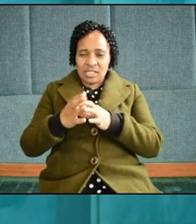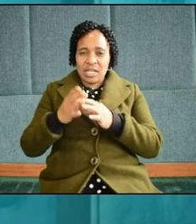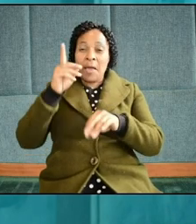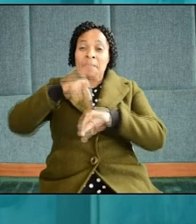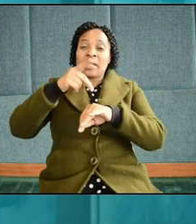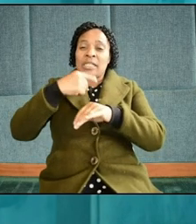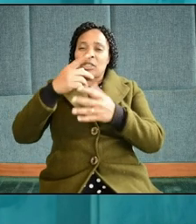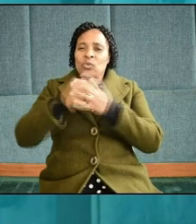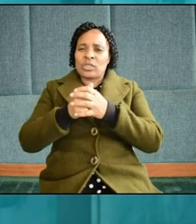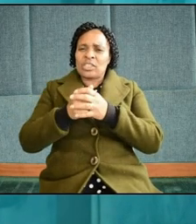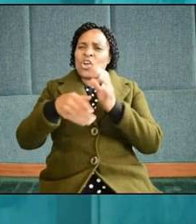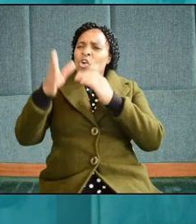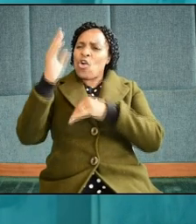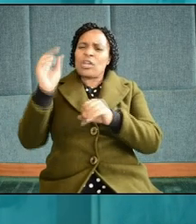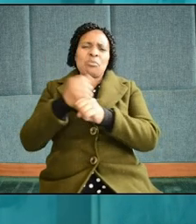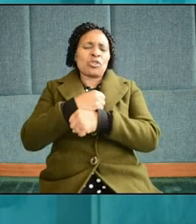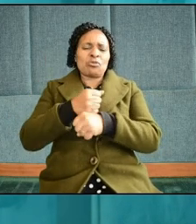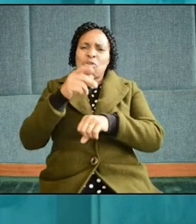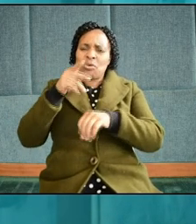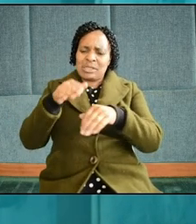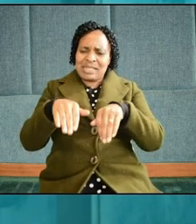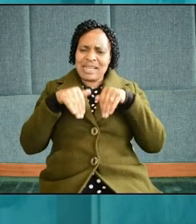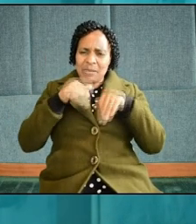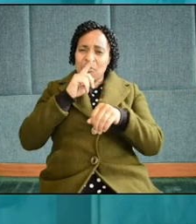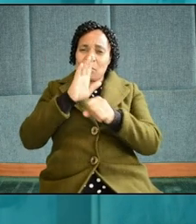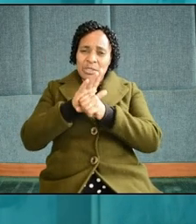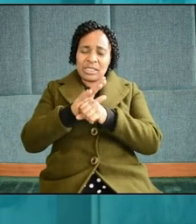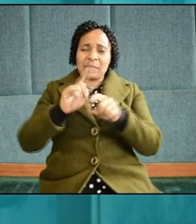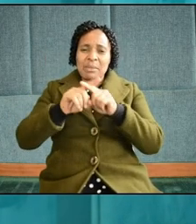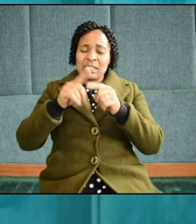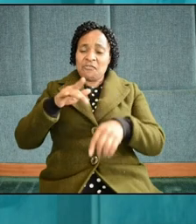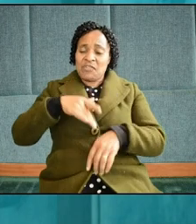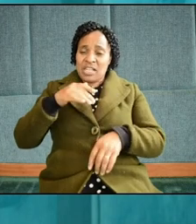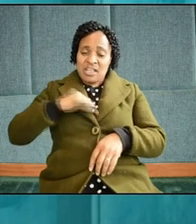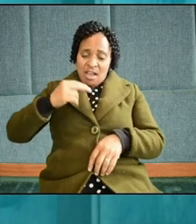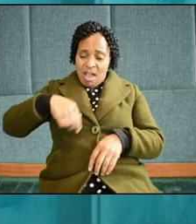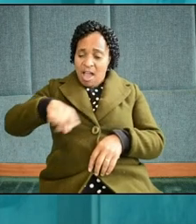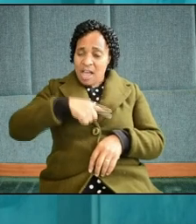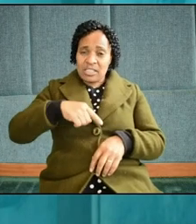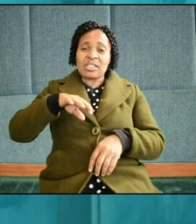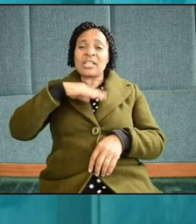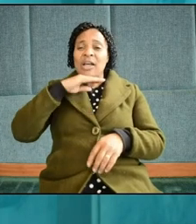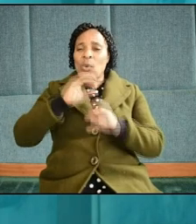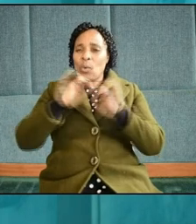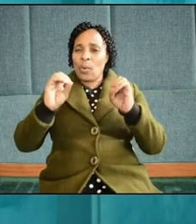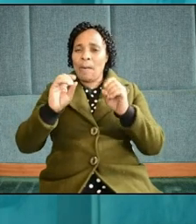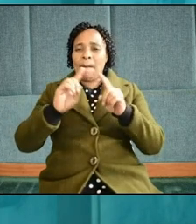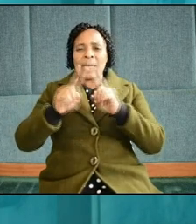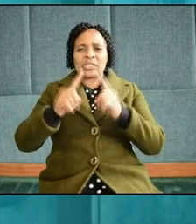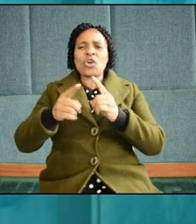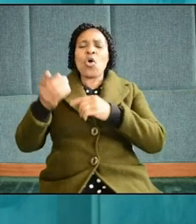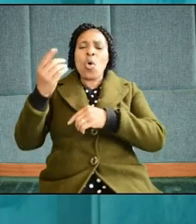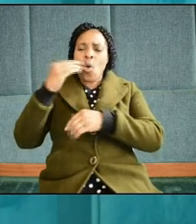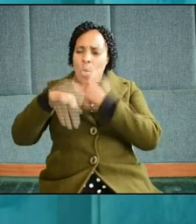God does not delay his promises, many count him slack, but he's not willing that any of us should perish, but that all should come to